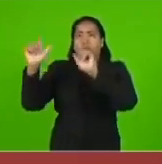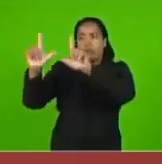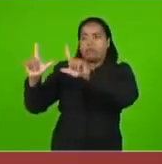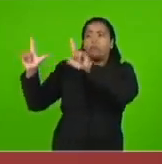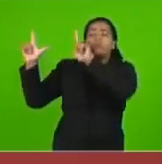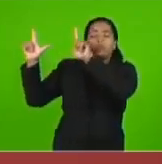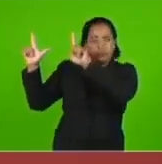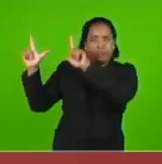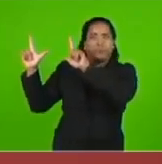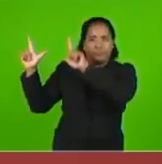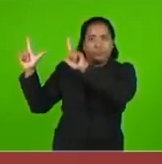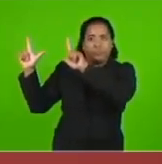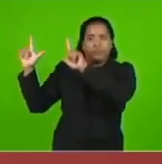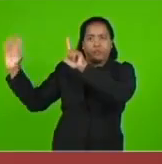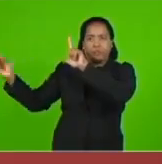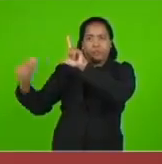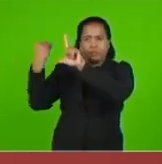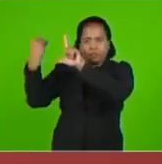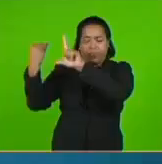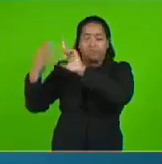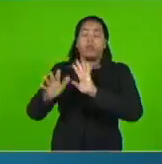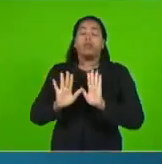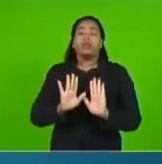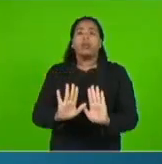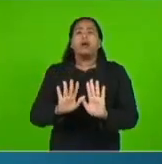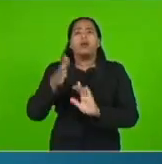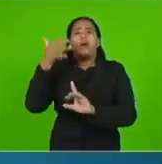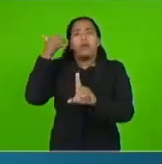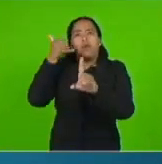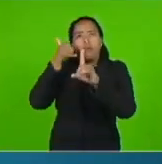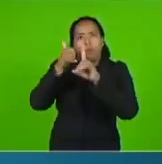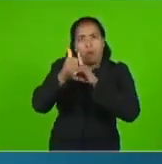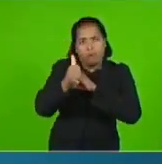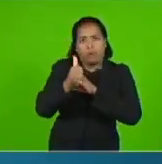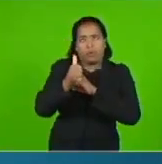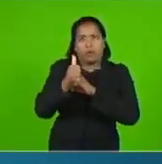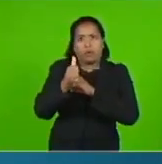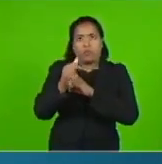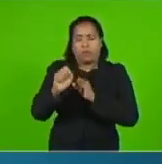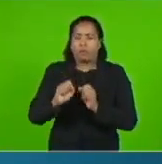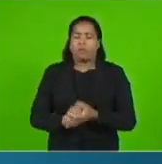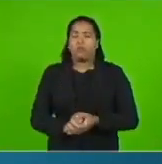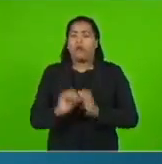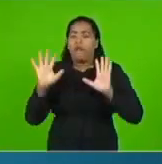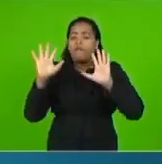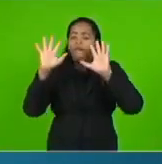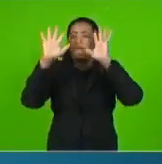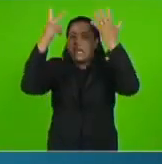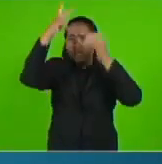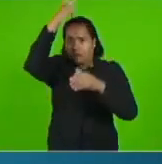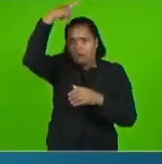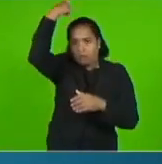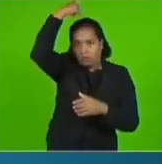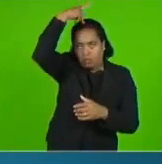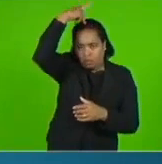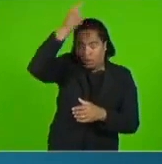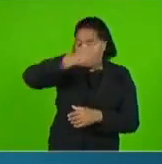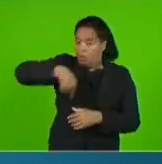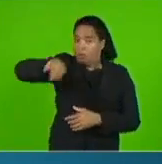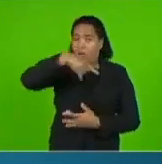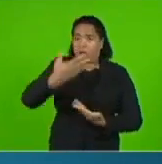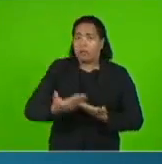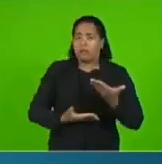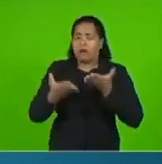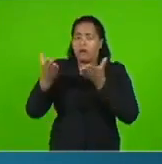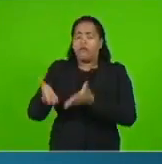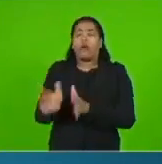be projected here on the screen immediately, prophetically. The feast on Pentecost for us is